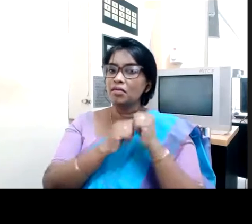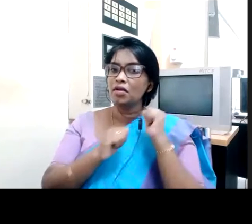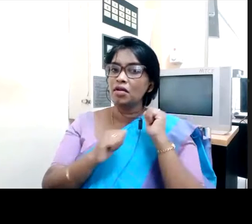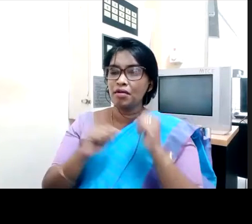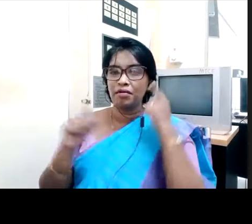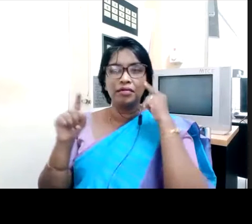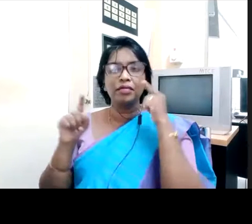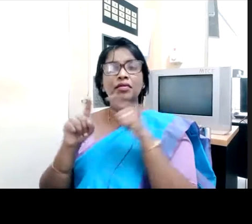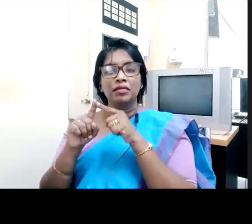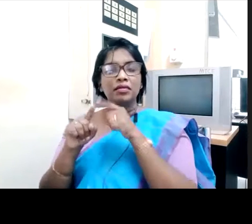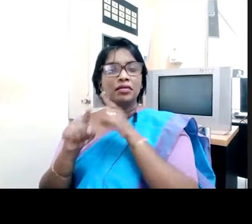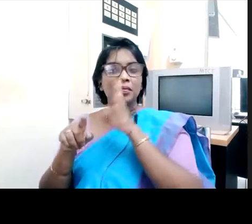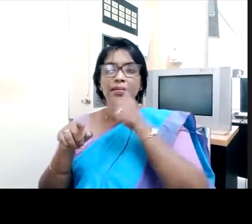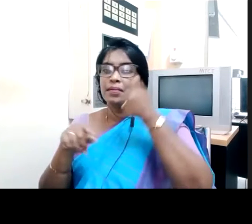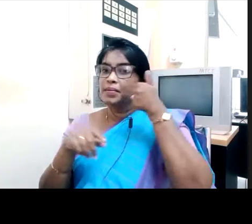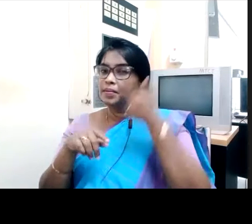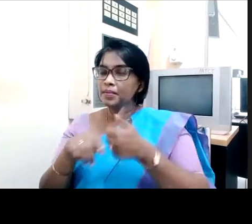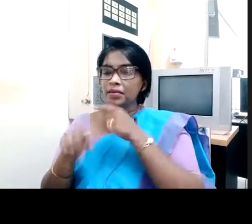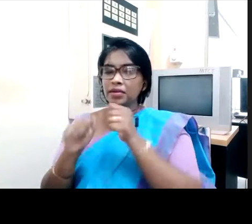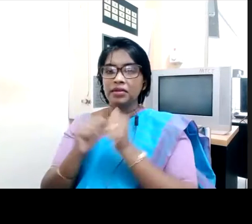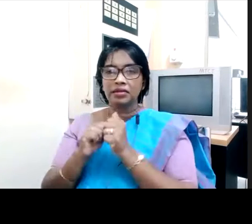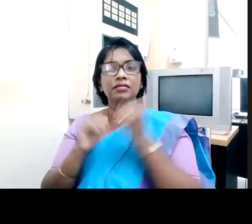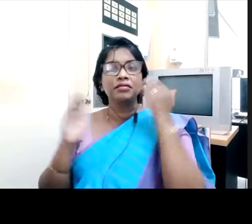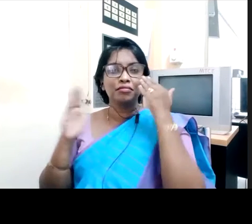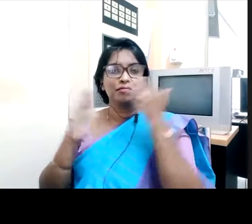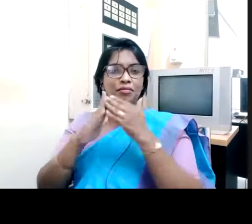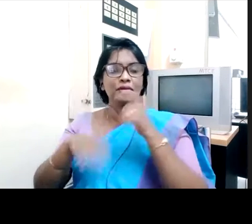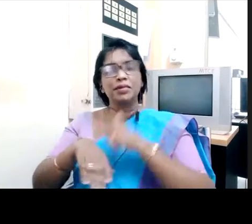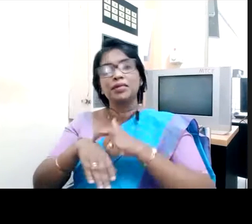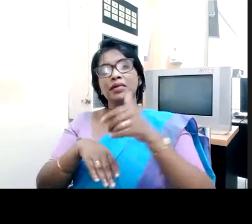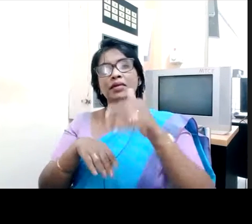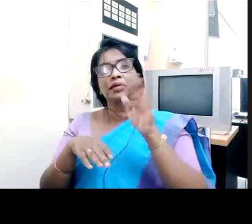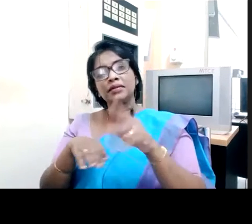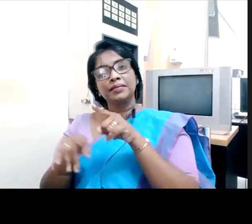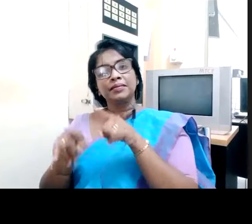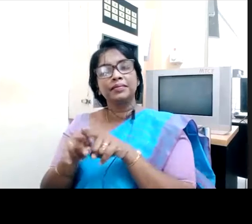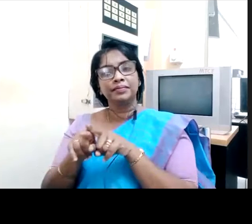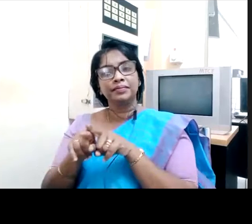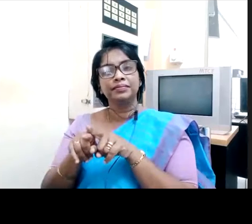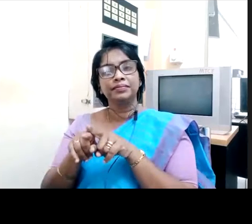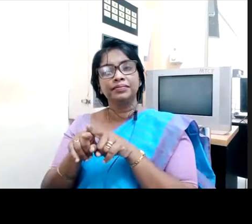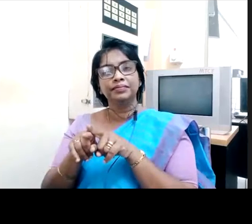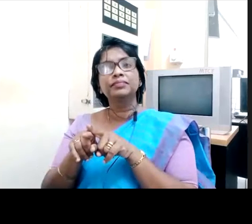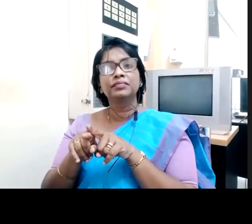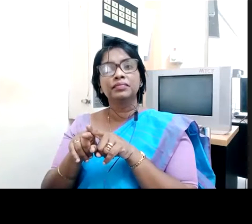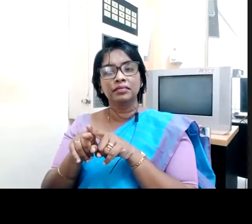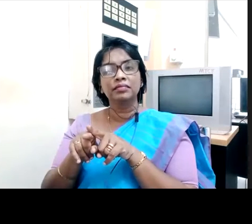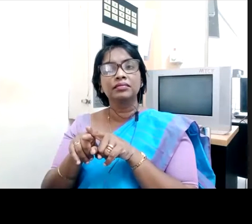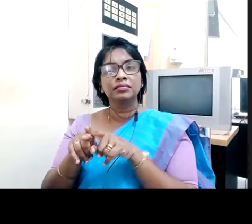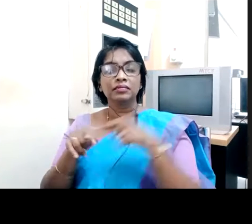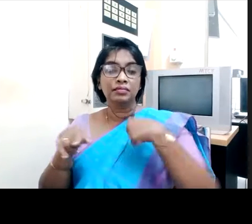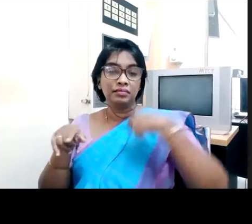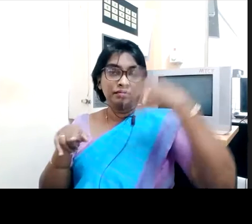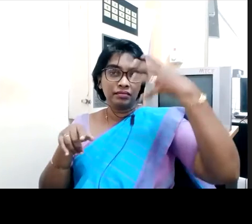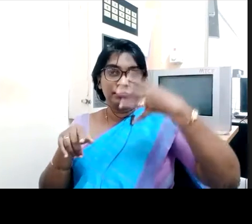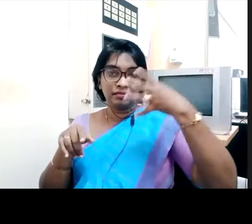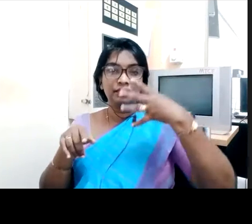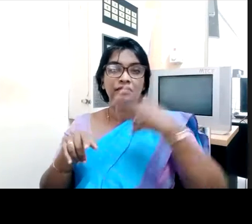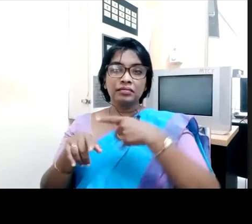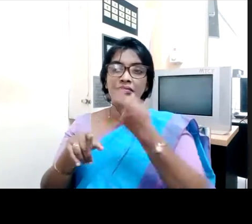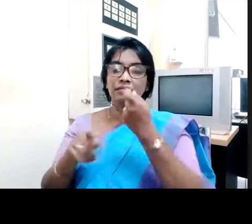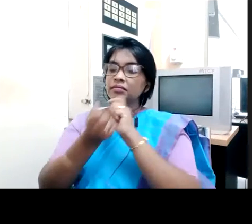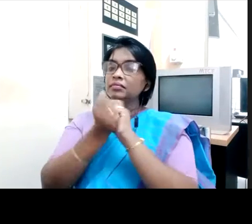other. Just to highlight, we are currently going through 4 industrial revolutions, right? I think nowhere in the